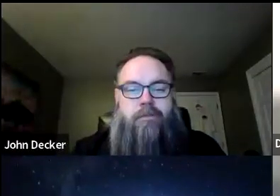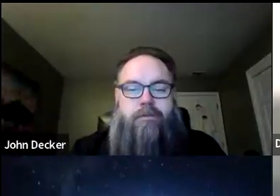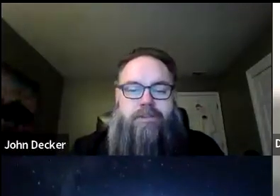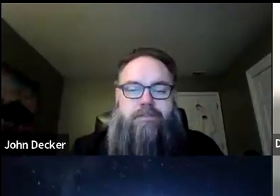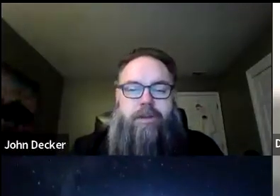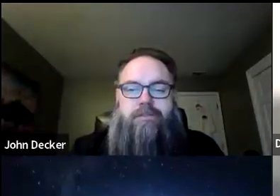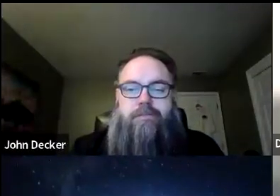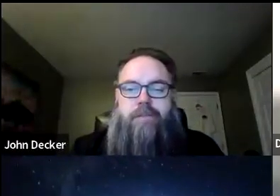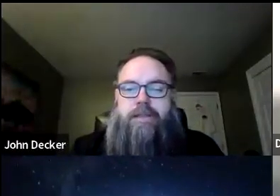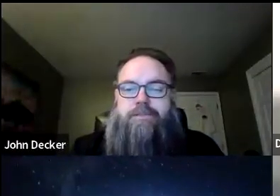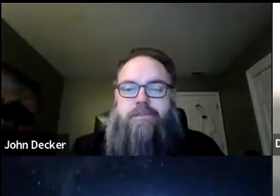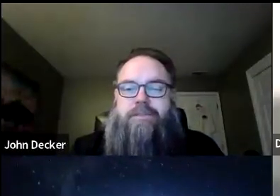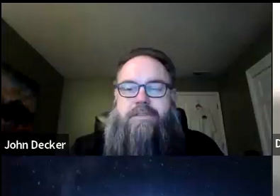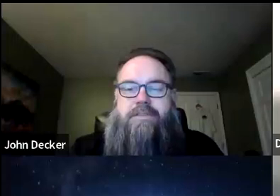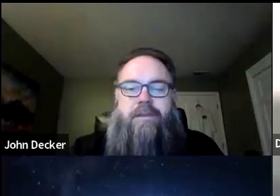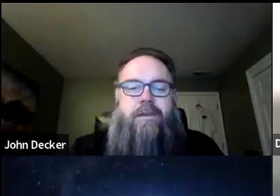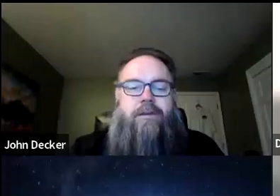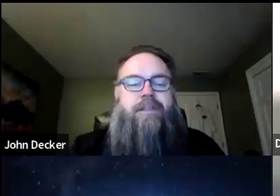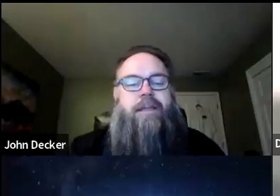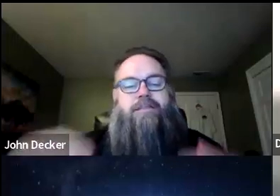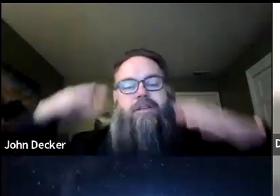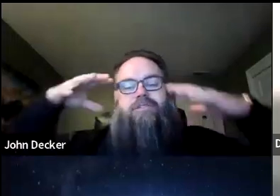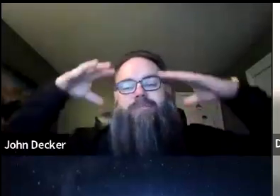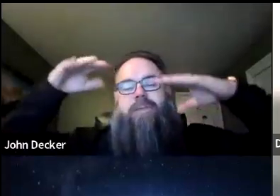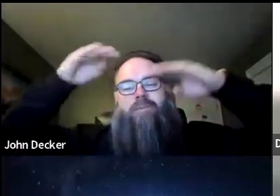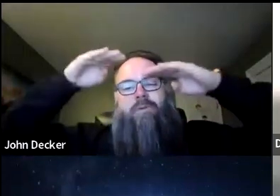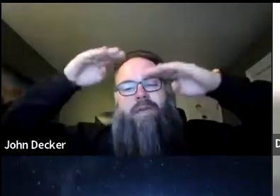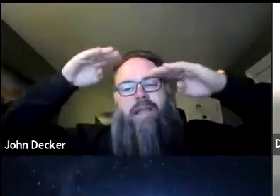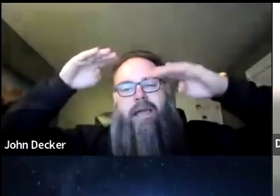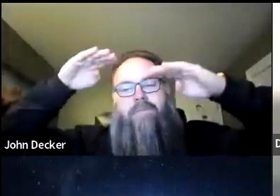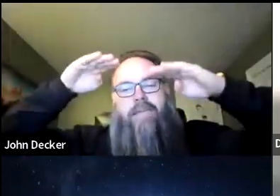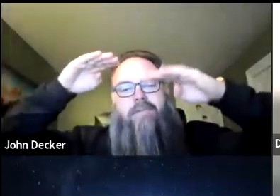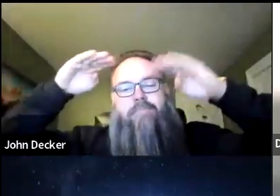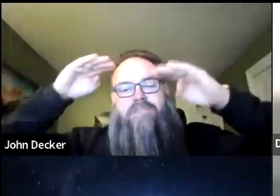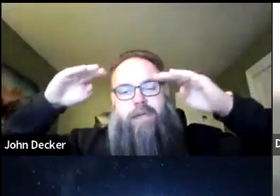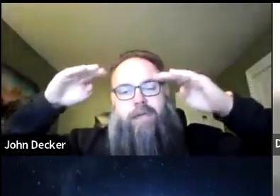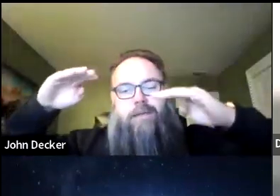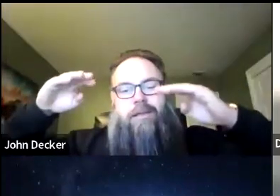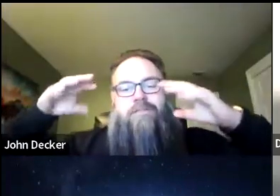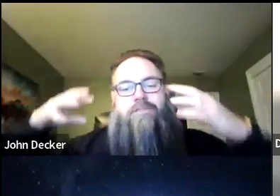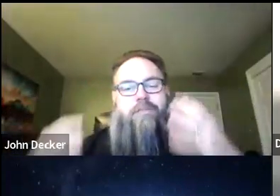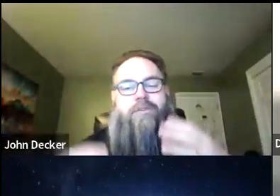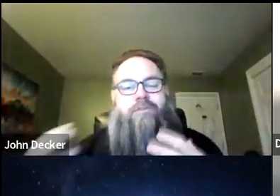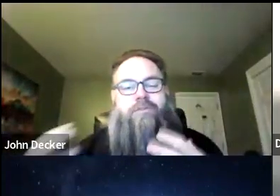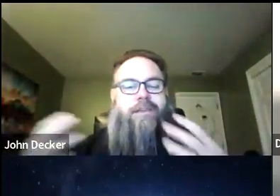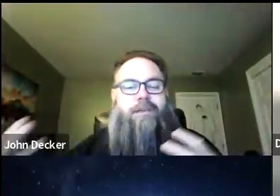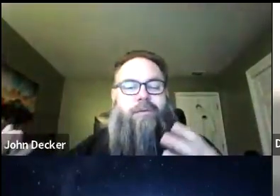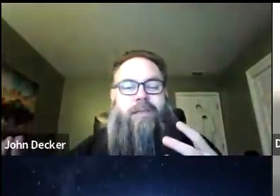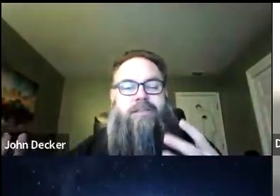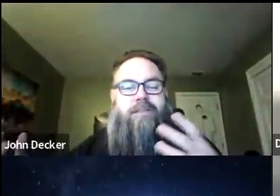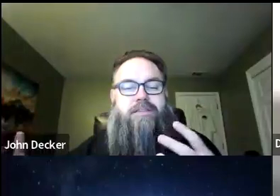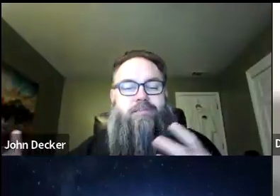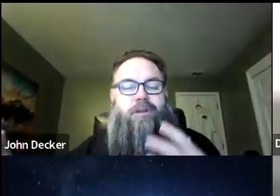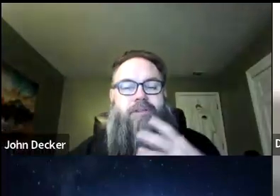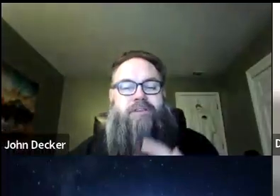our previous director of client services, who said, is there just a place where we can have like in between, so that if we do need to get